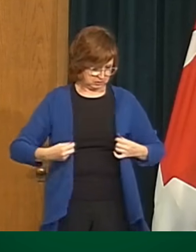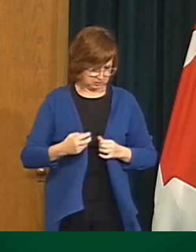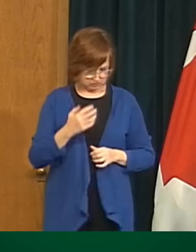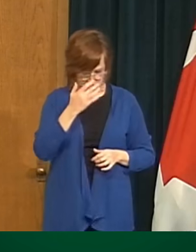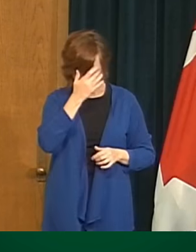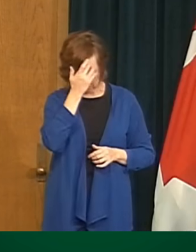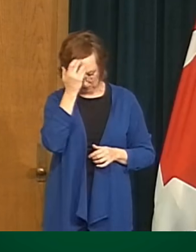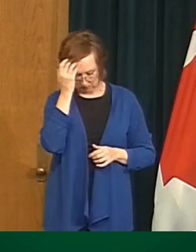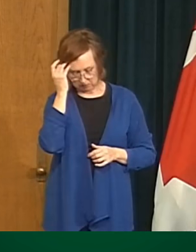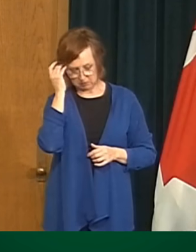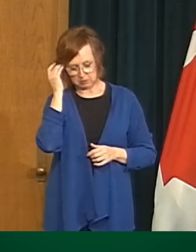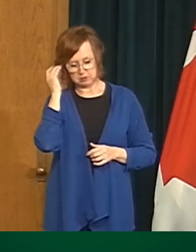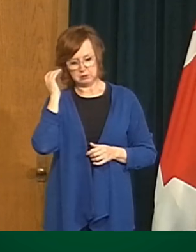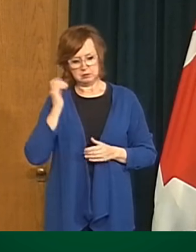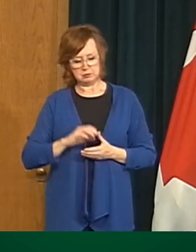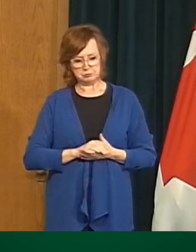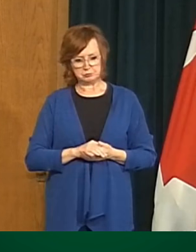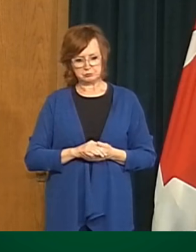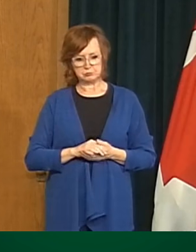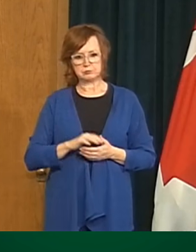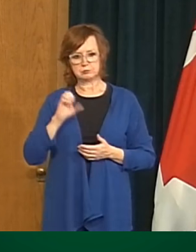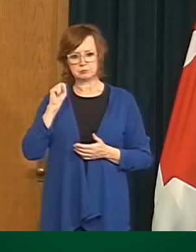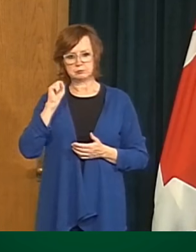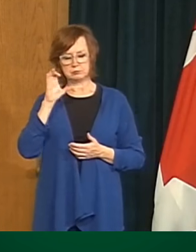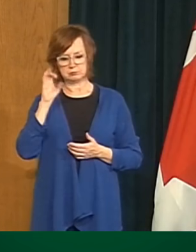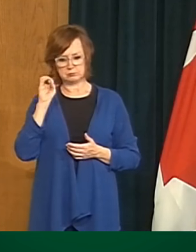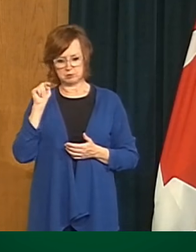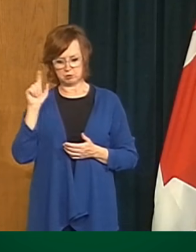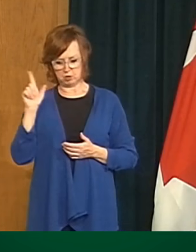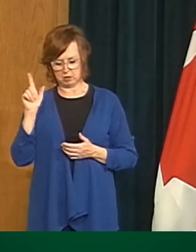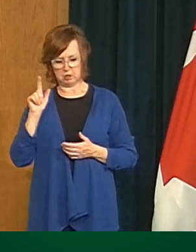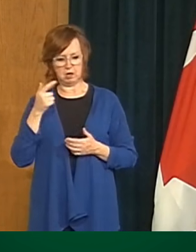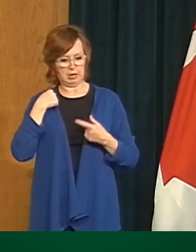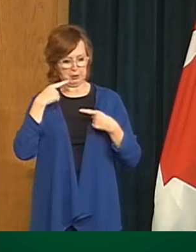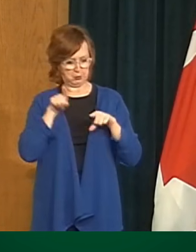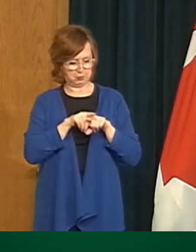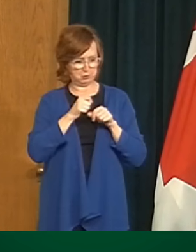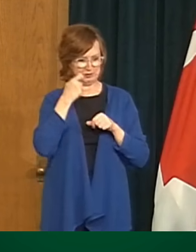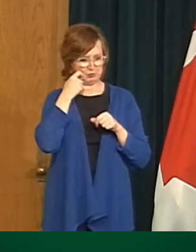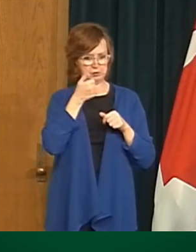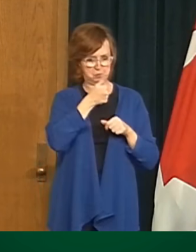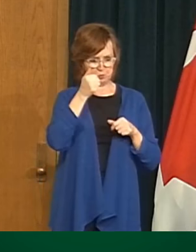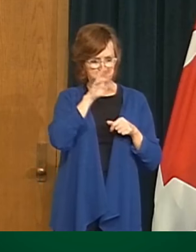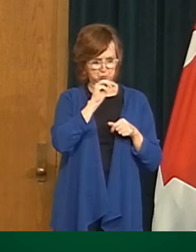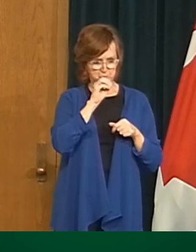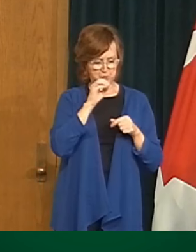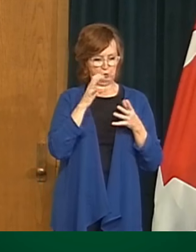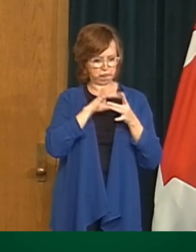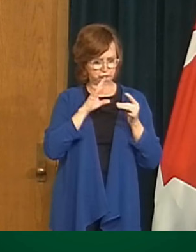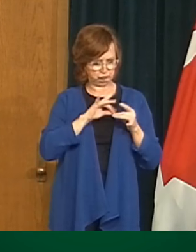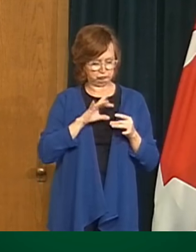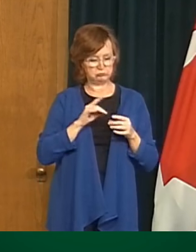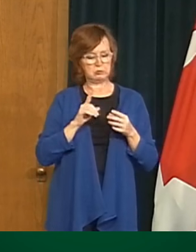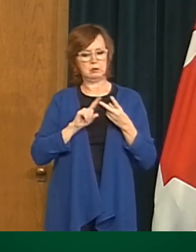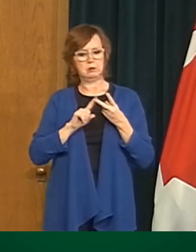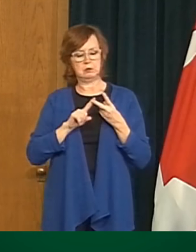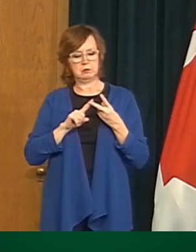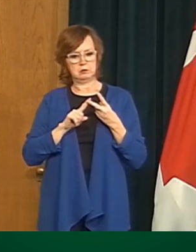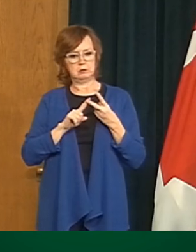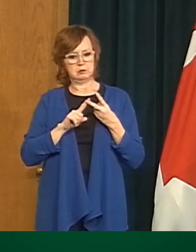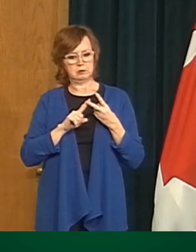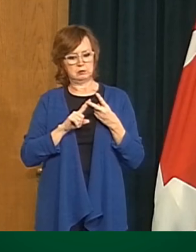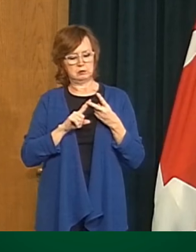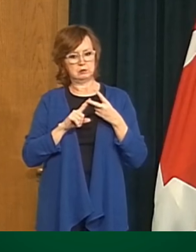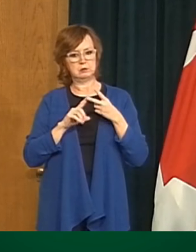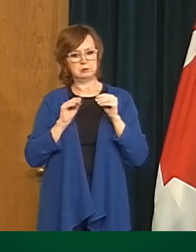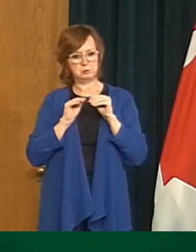add around contact tracing in the north, and I would agree with everything the Premier has said around some of the recent changes that support better contact tracing,